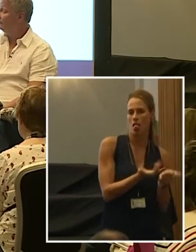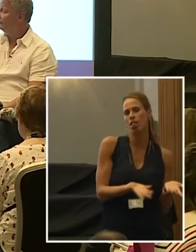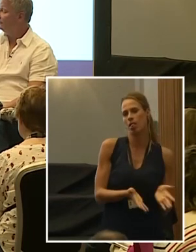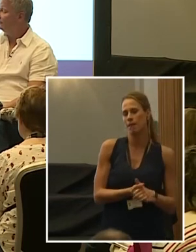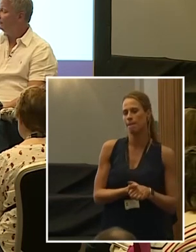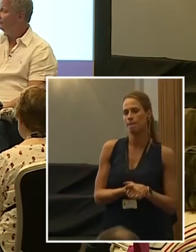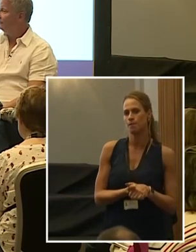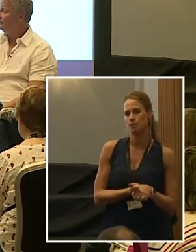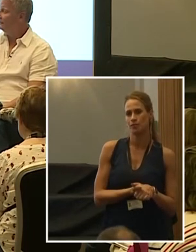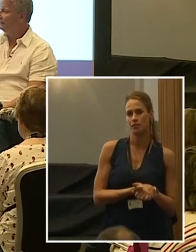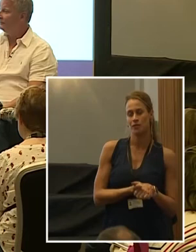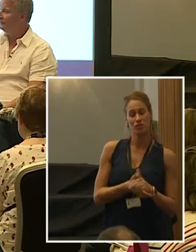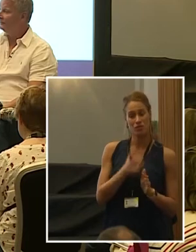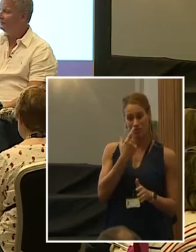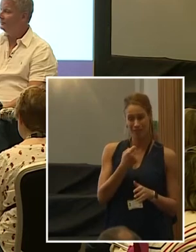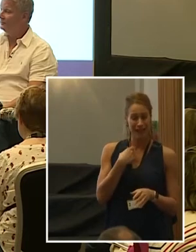So the trial can